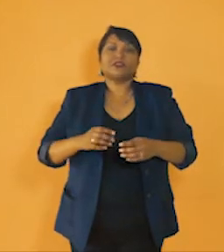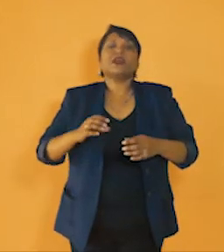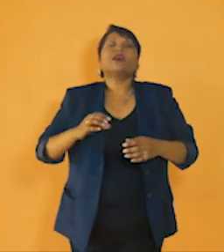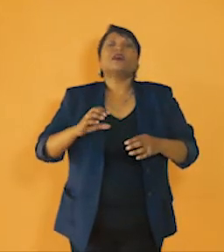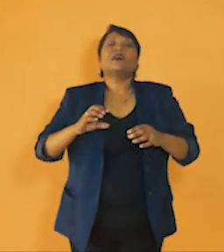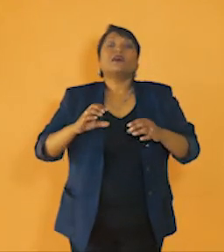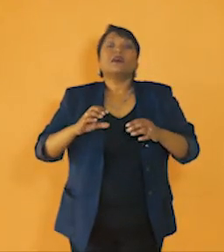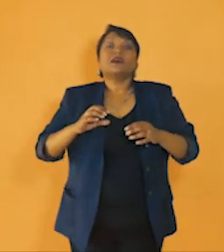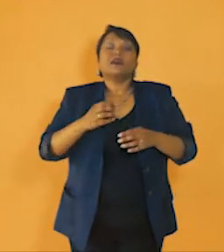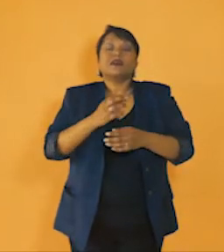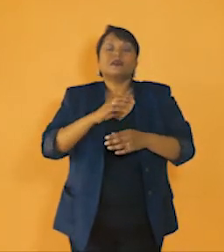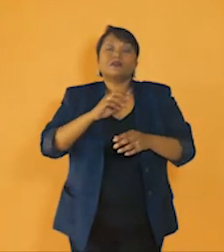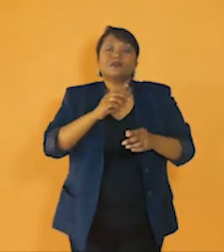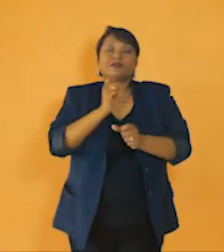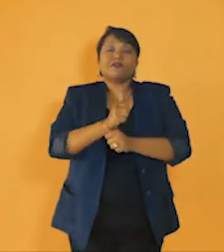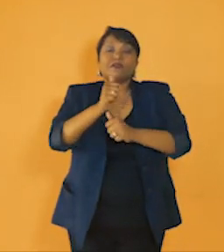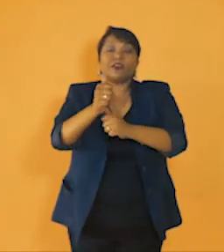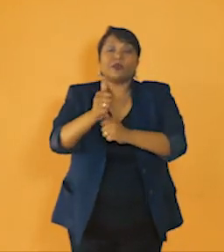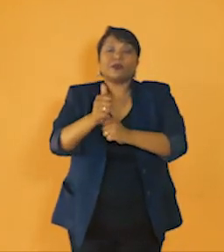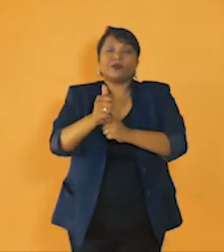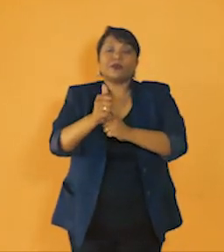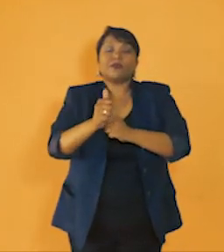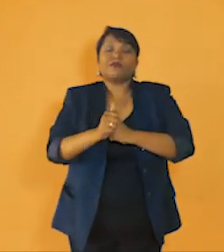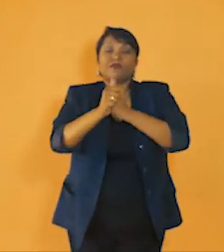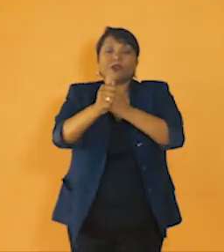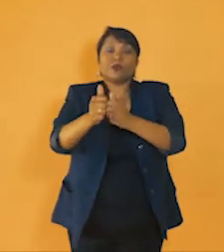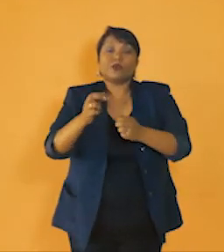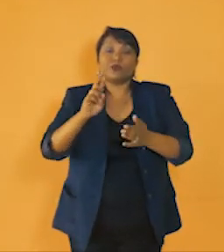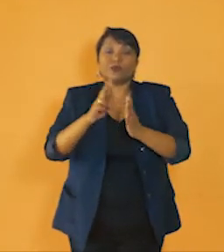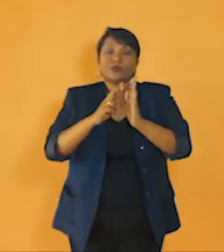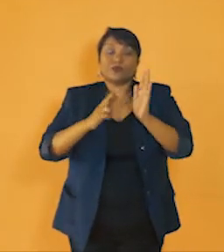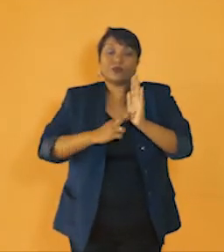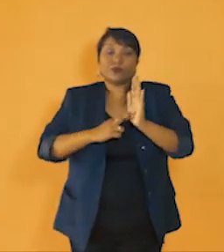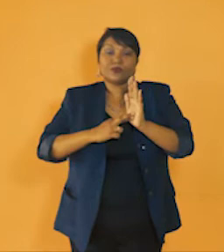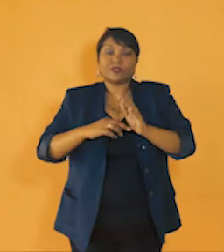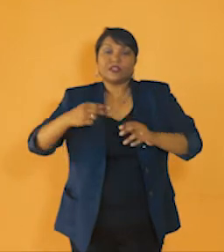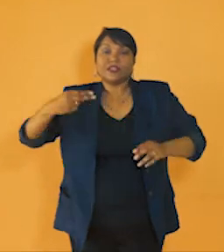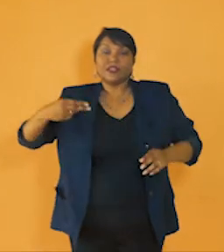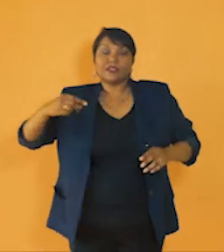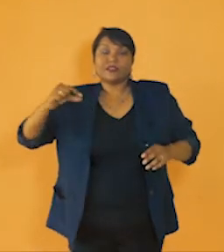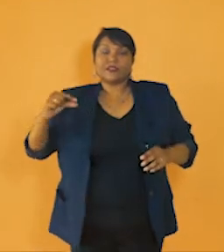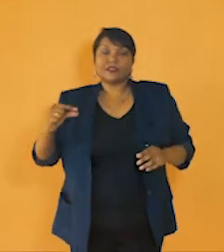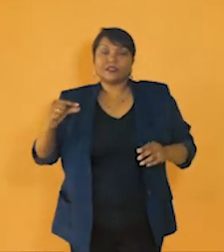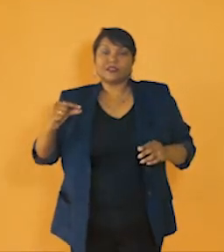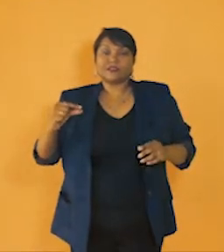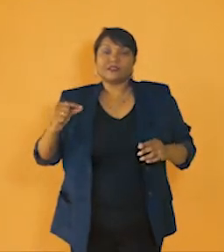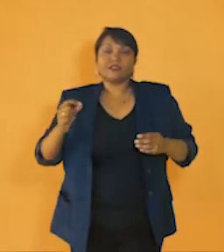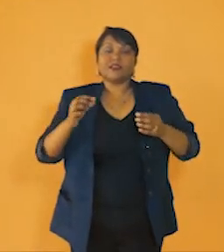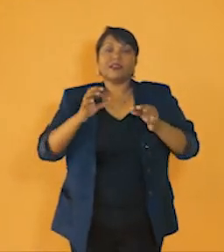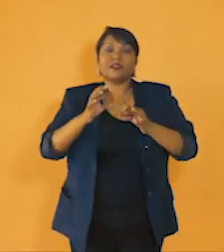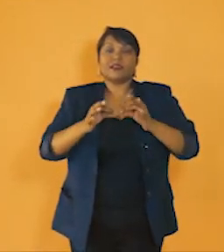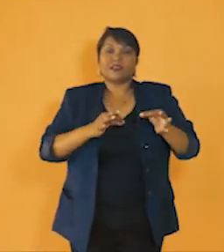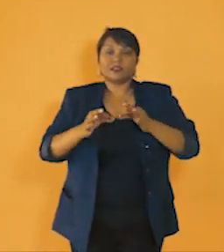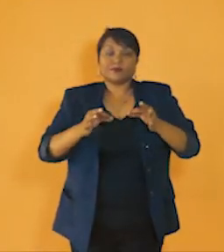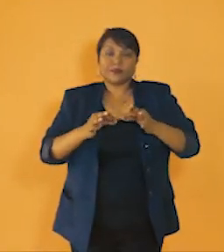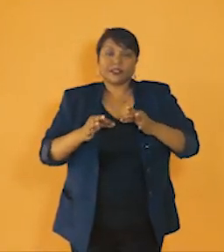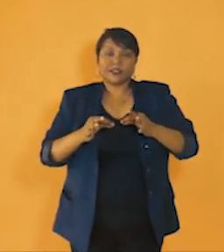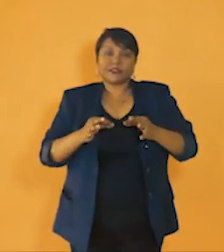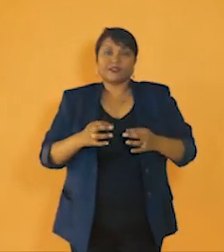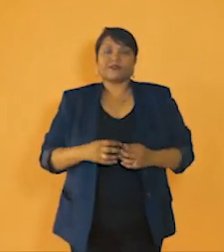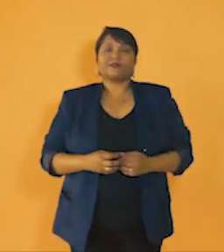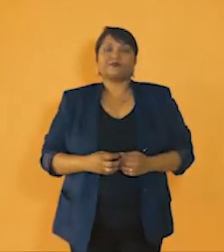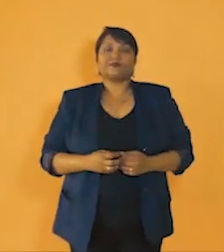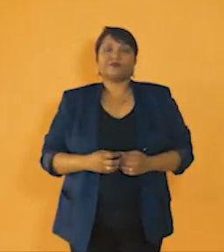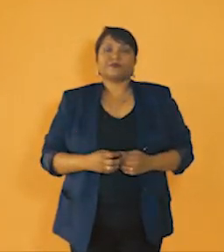the TTSEC, also presented at the forum and informed the audience of international developments regarding